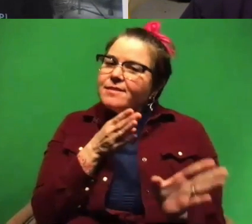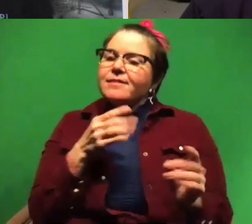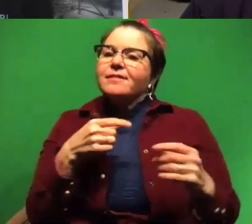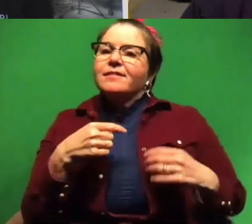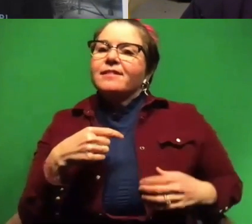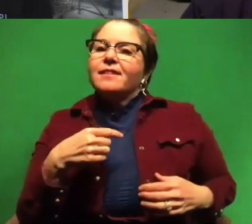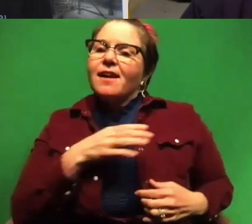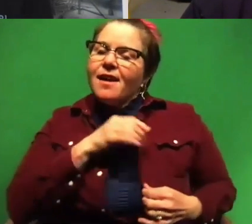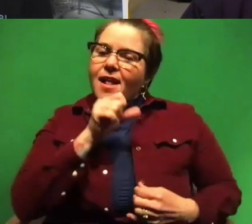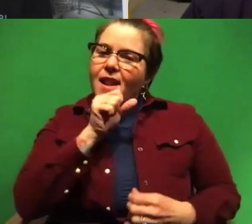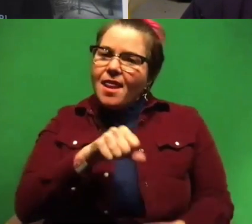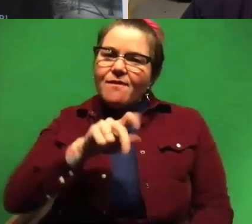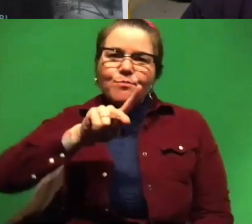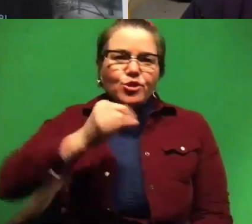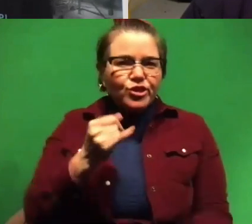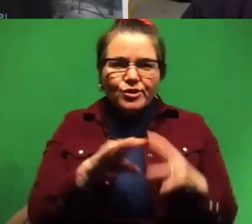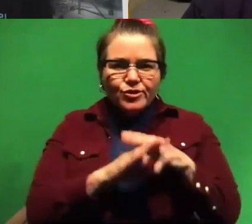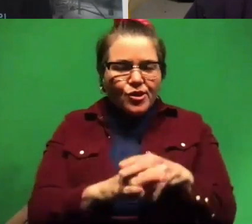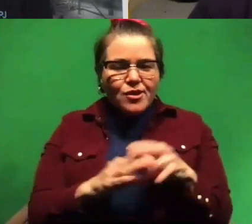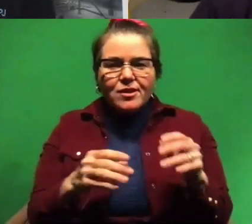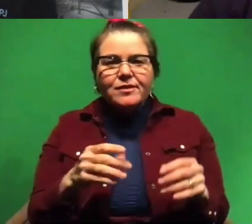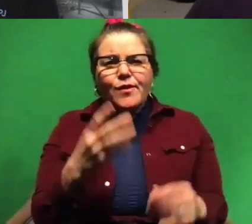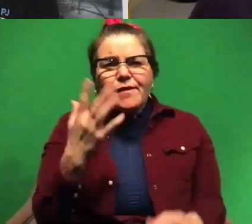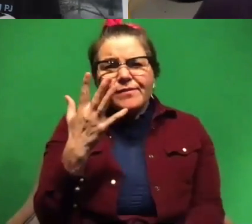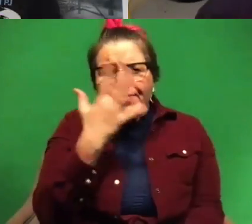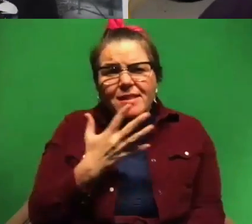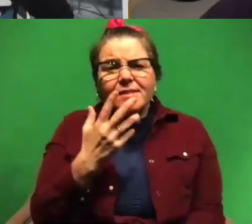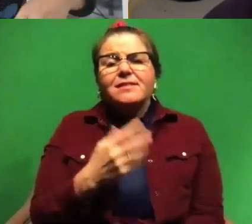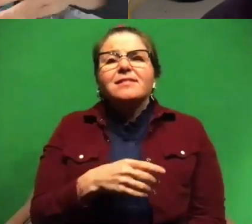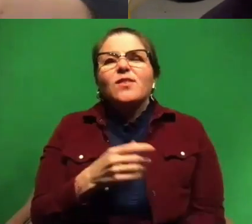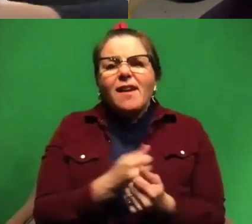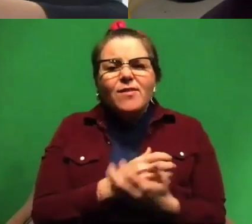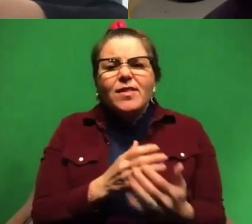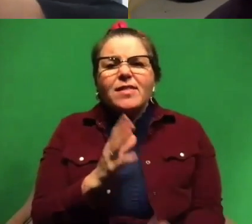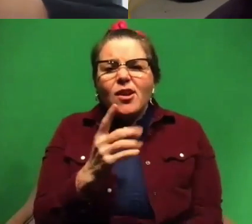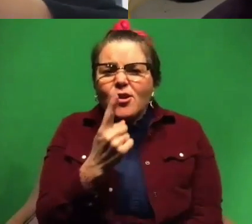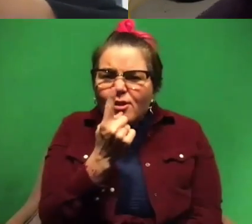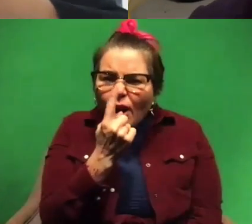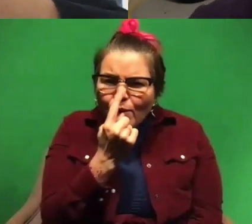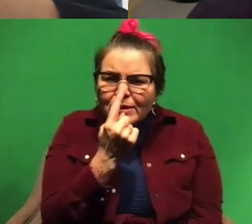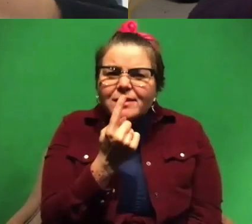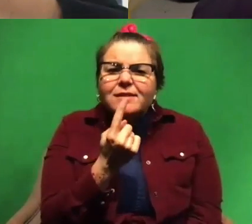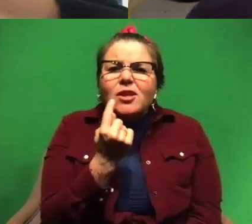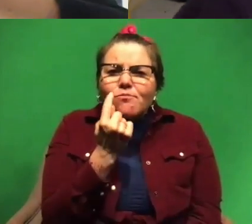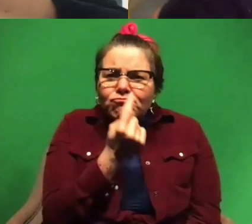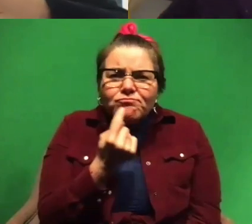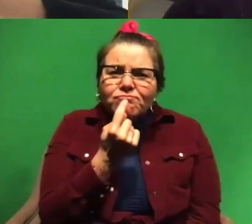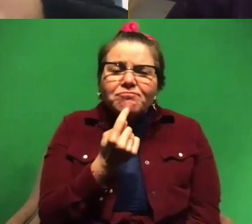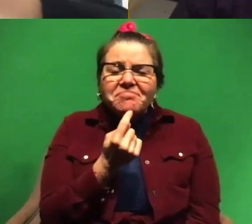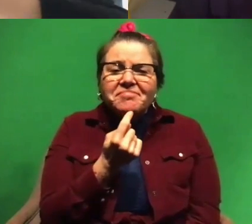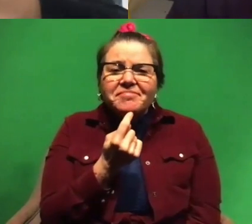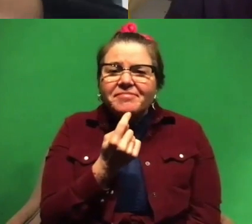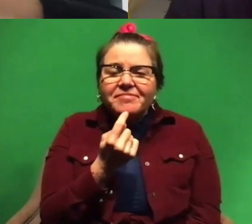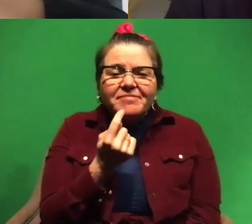I just love Port Jackson sharks, like their faces, like everything, like their little noses and their like mouths and